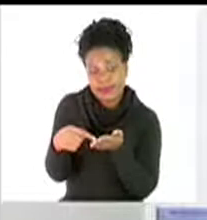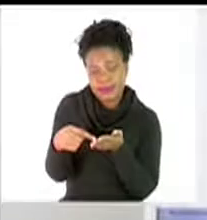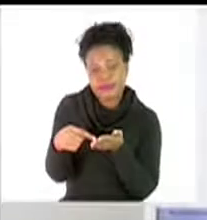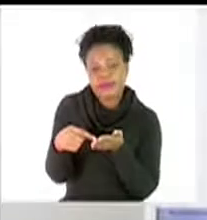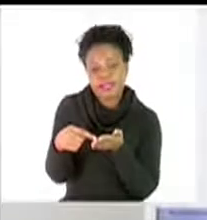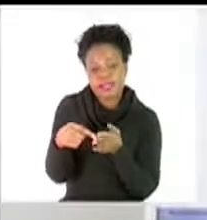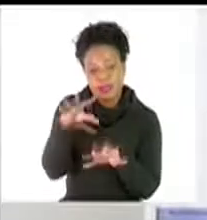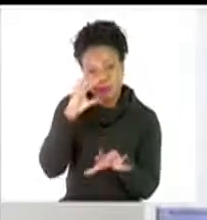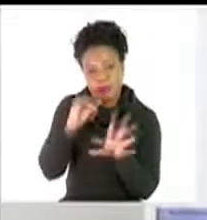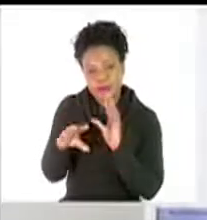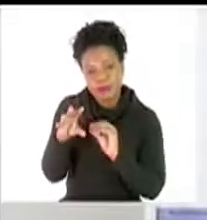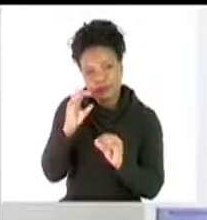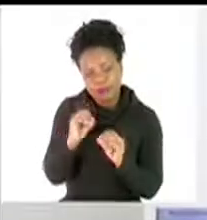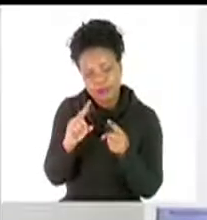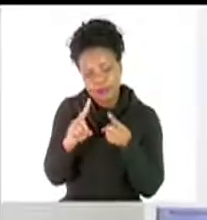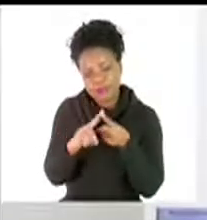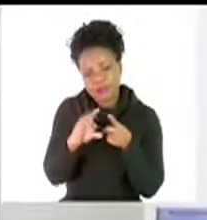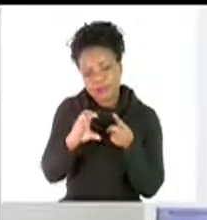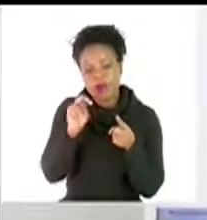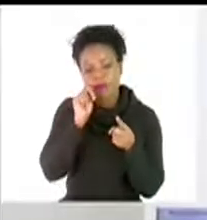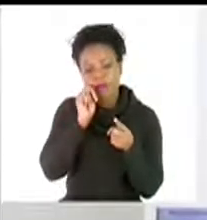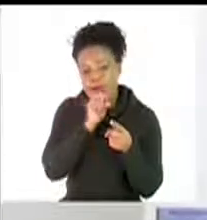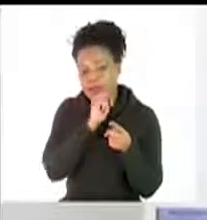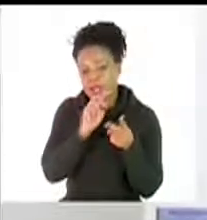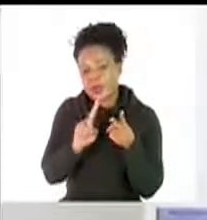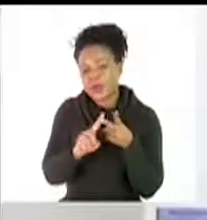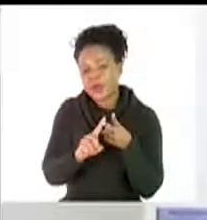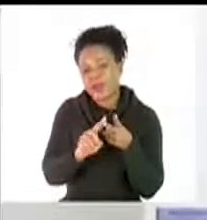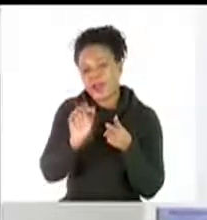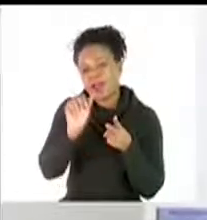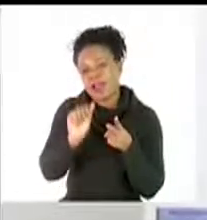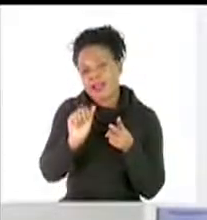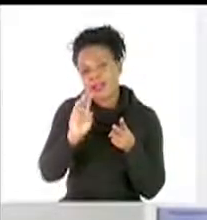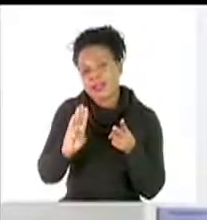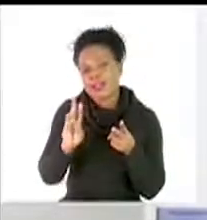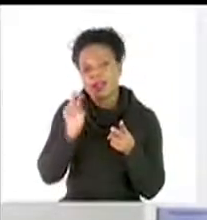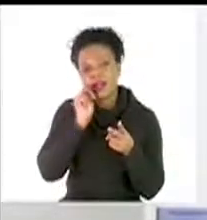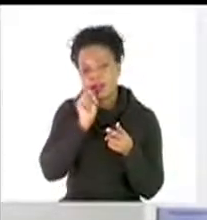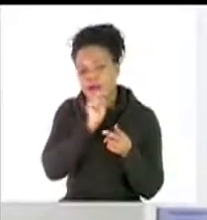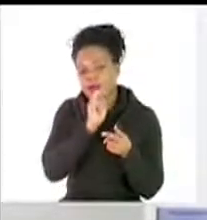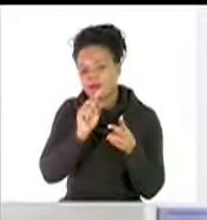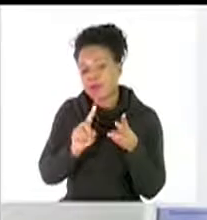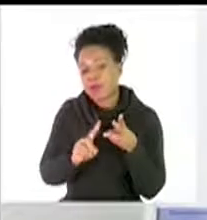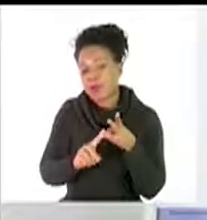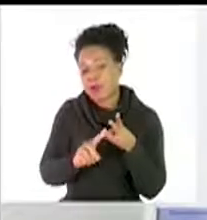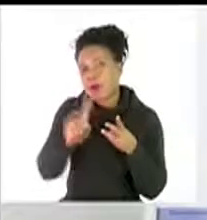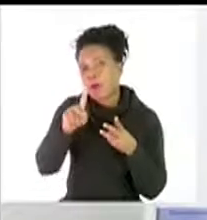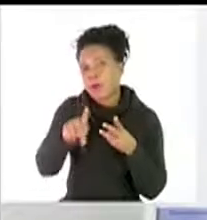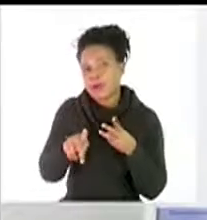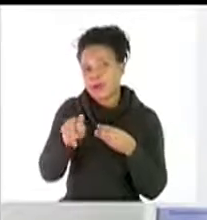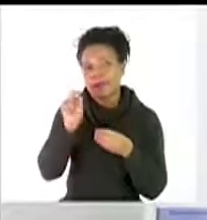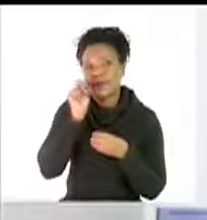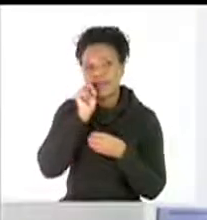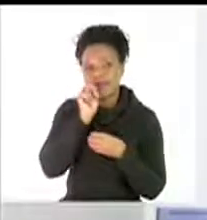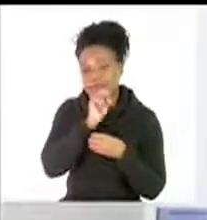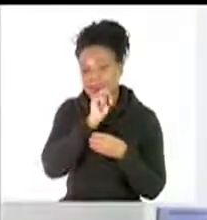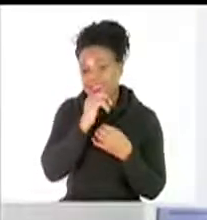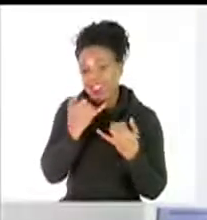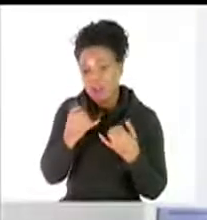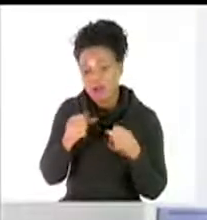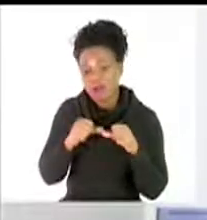looked at abstract nouns, proper nouns. Now we want to move on with these